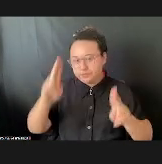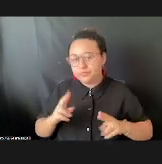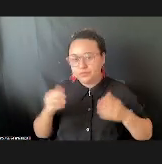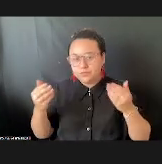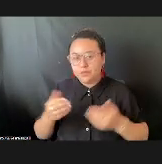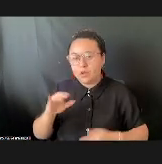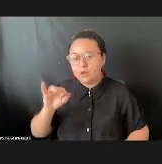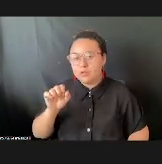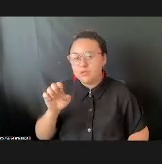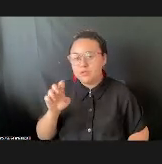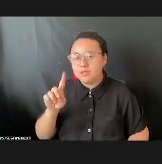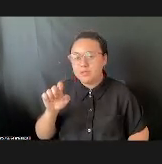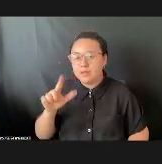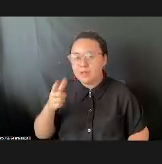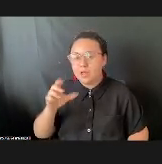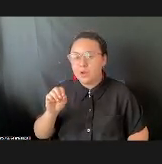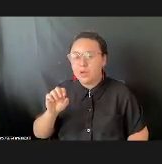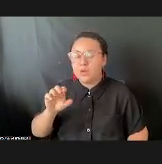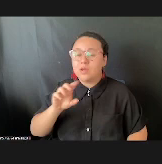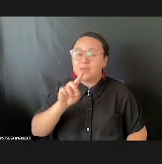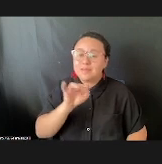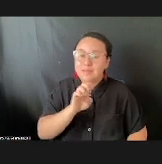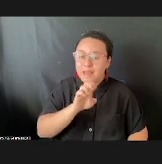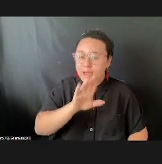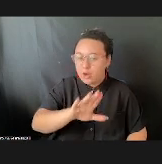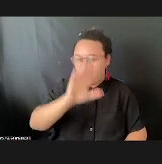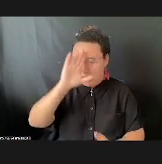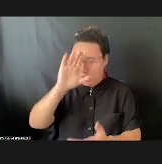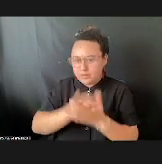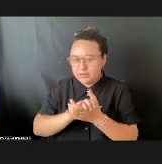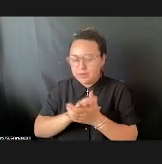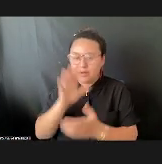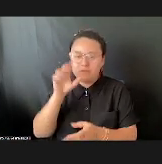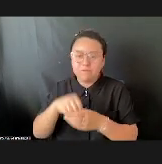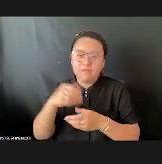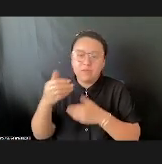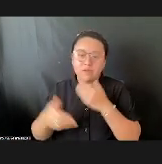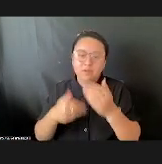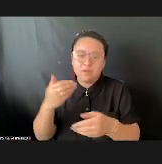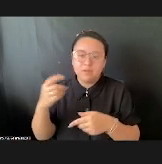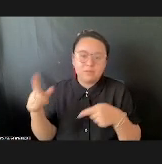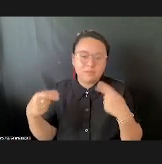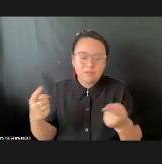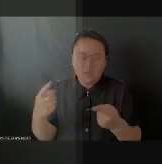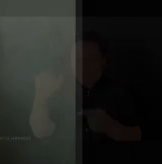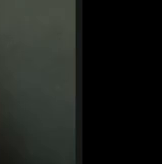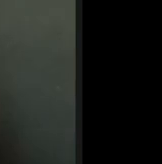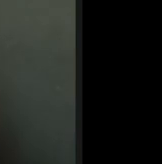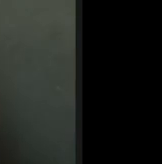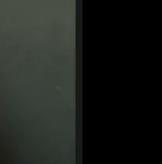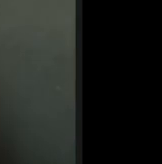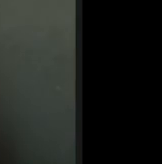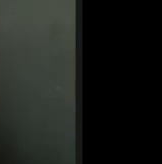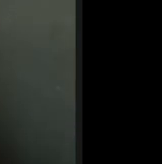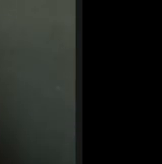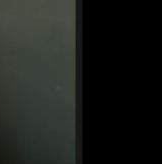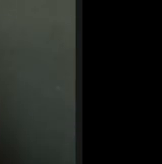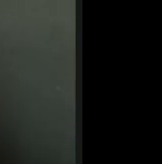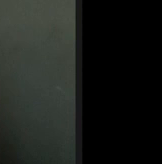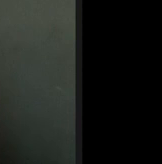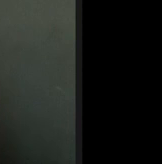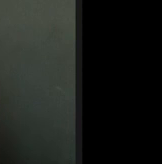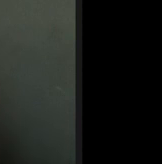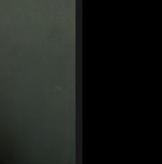Delgado, Diane's husband, who has been involved in the process since the idea was formed. And it's been an honor to get to